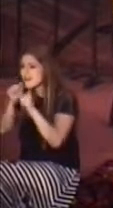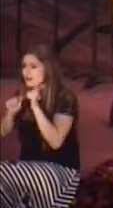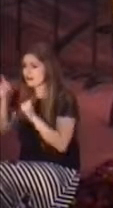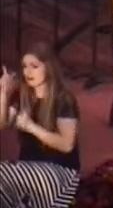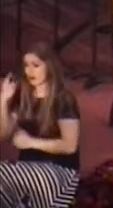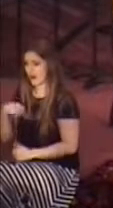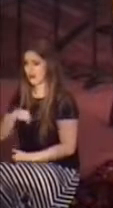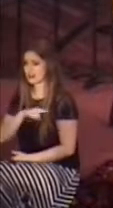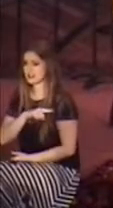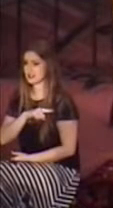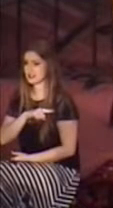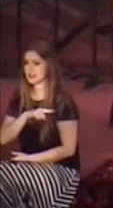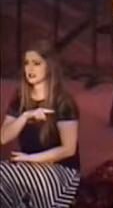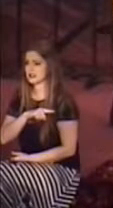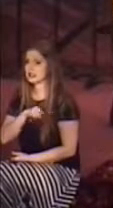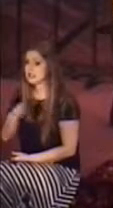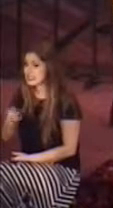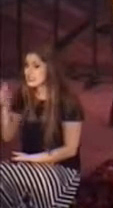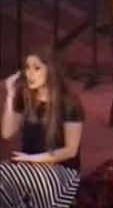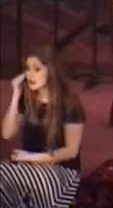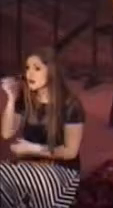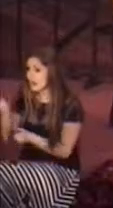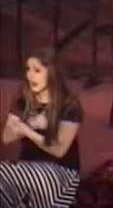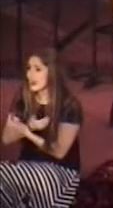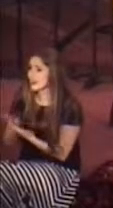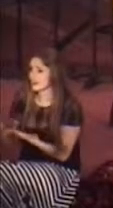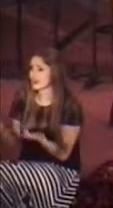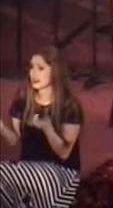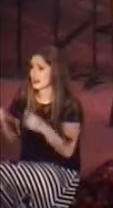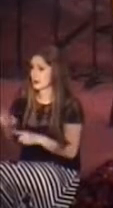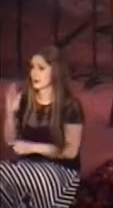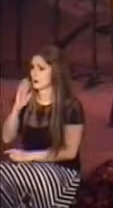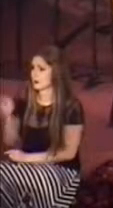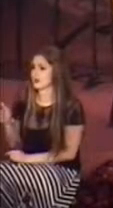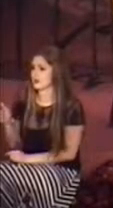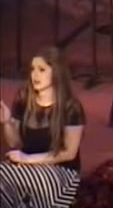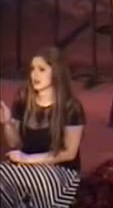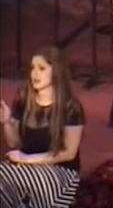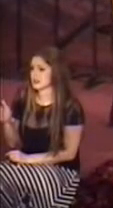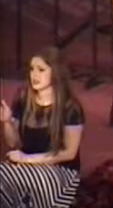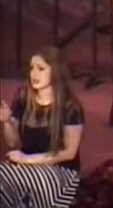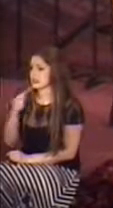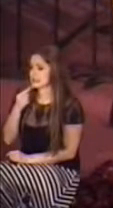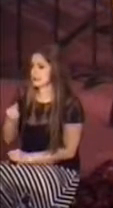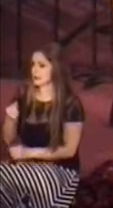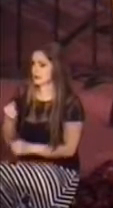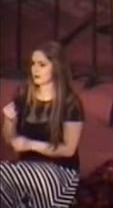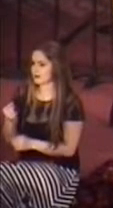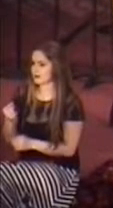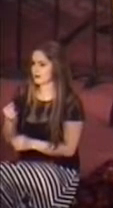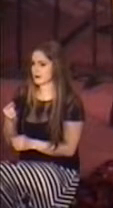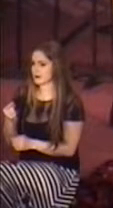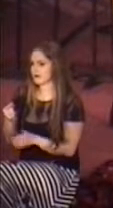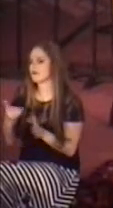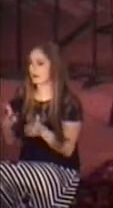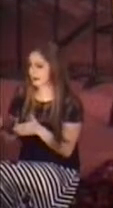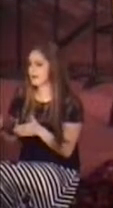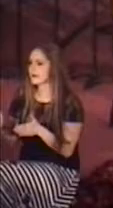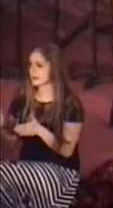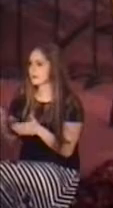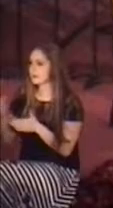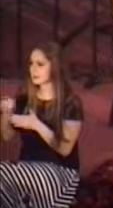And unlike an animal, He knew everything that was going to happen, that was set before Him. No, He didn't know the feeling